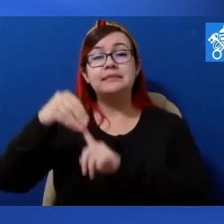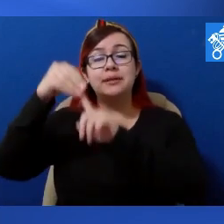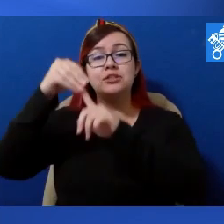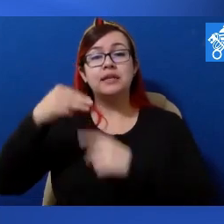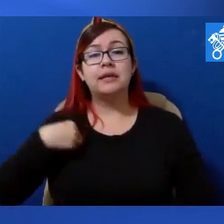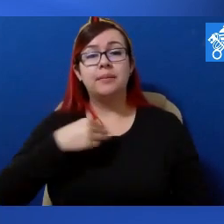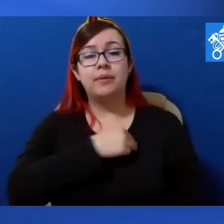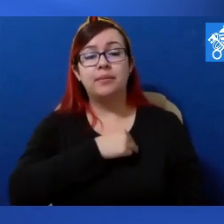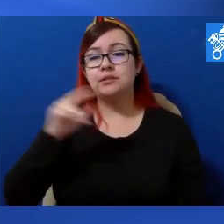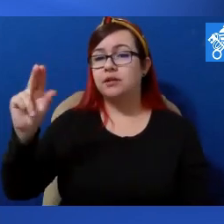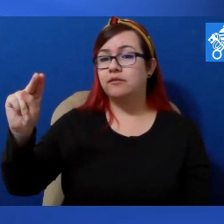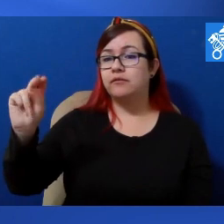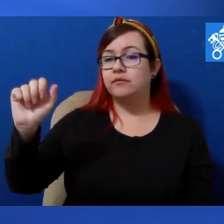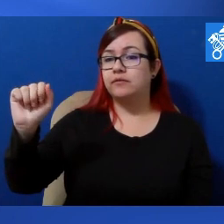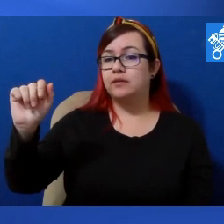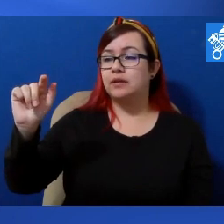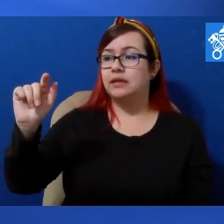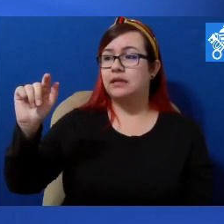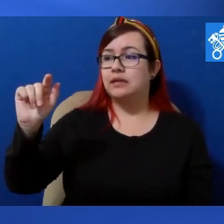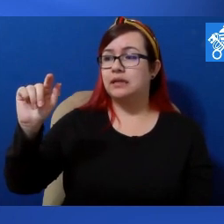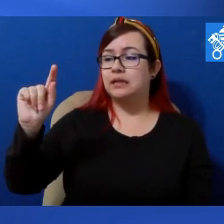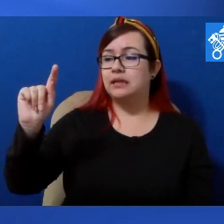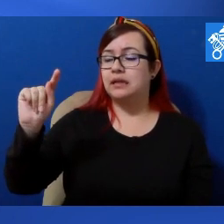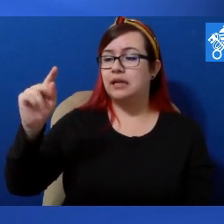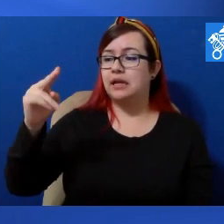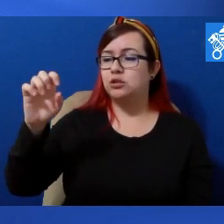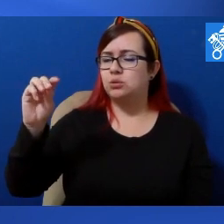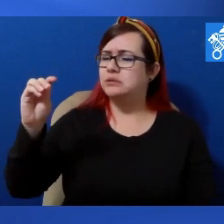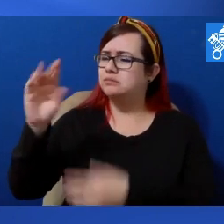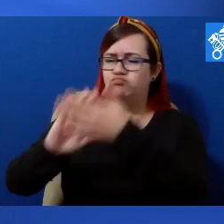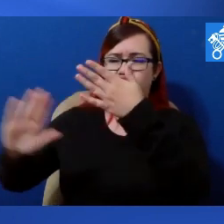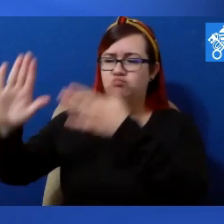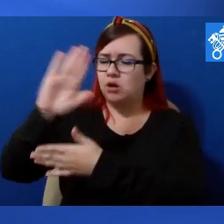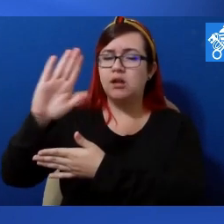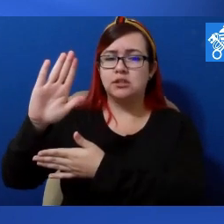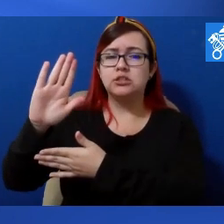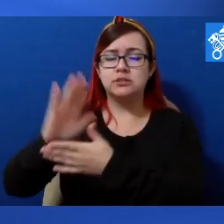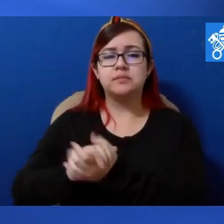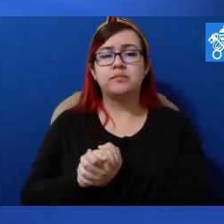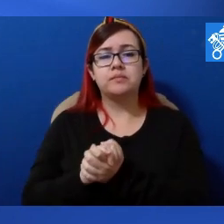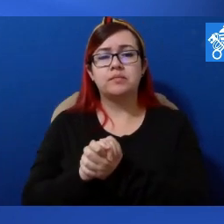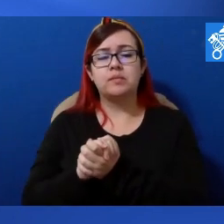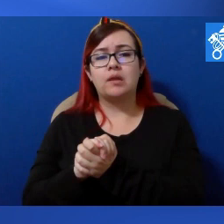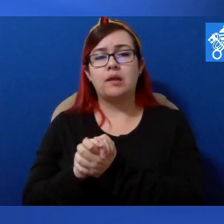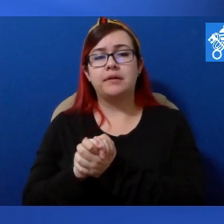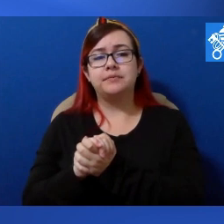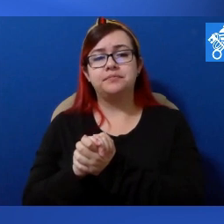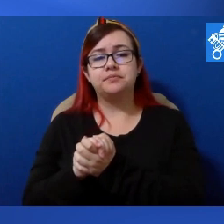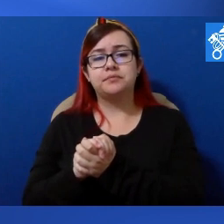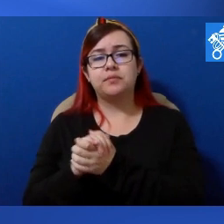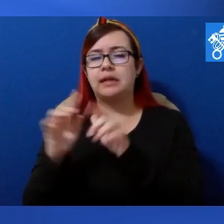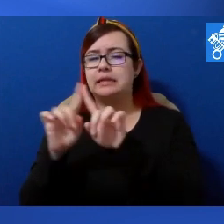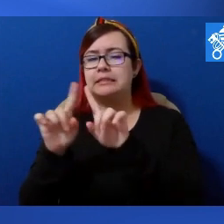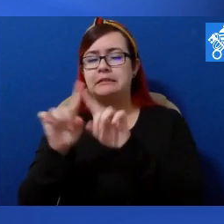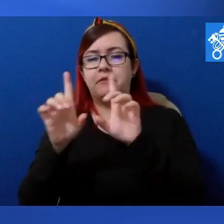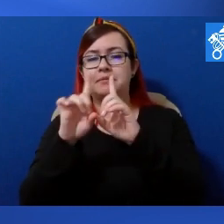present at this audience, especially members of NATO Defense College, the confirmation class of